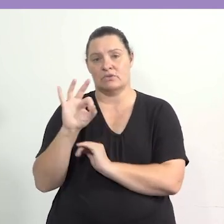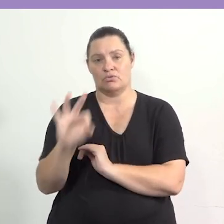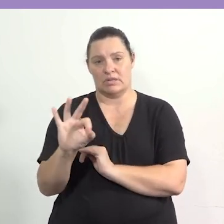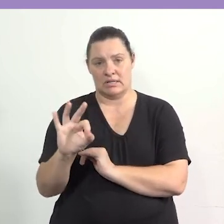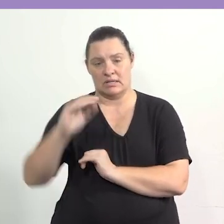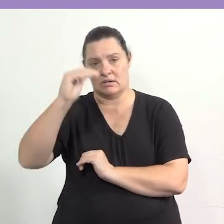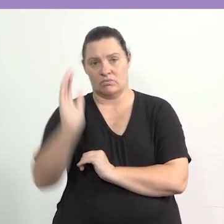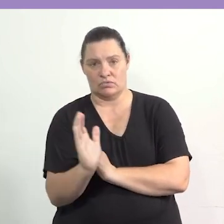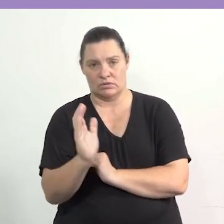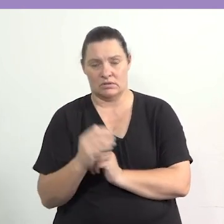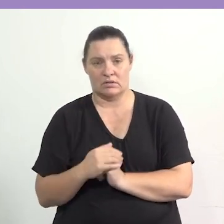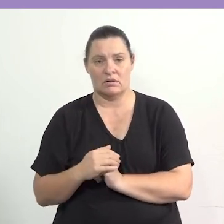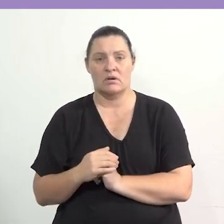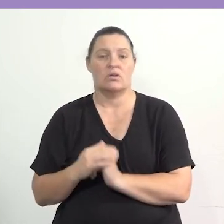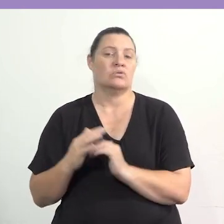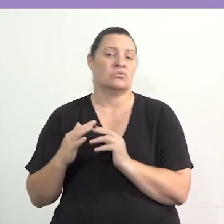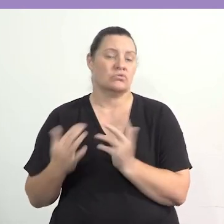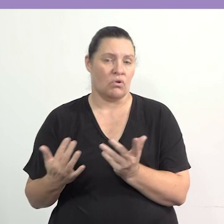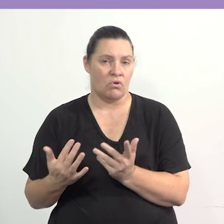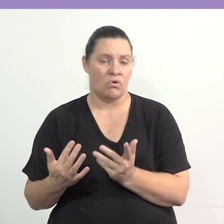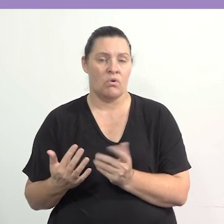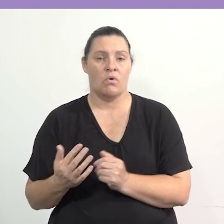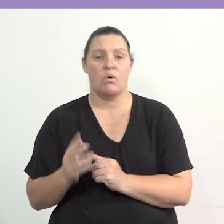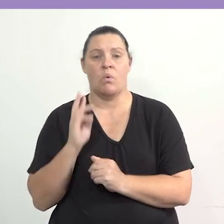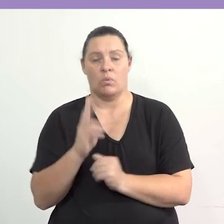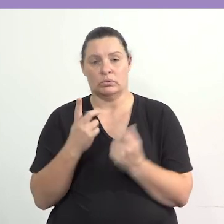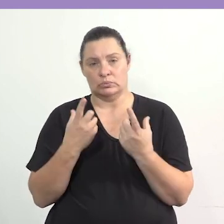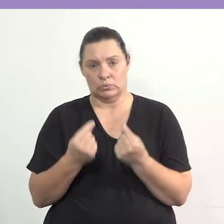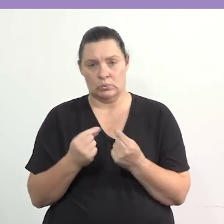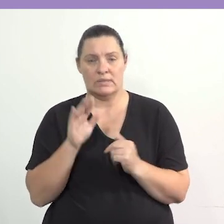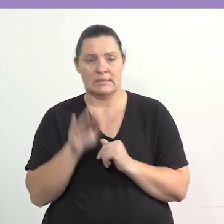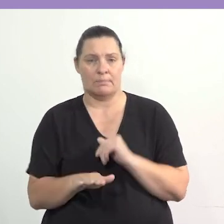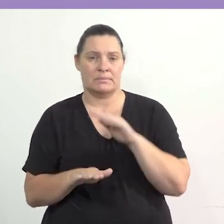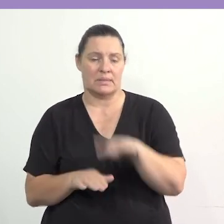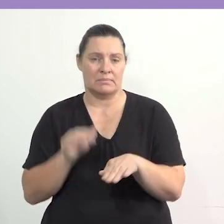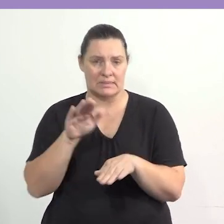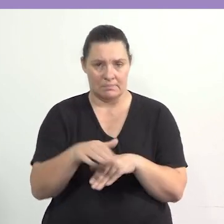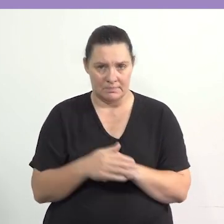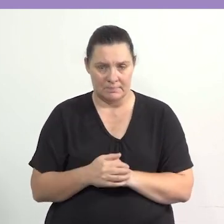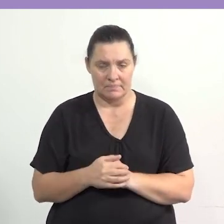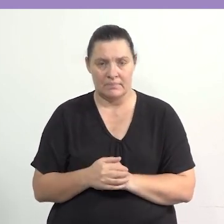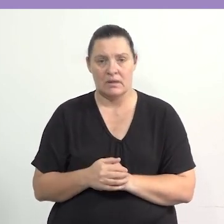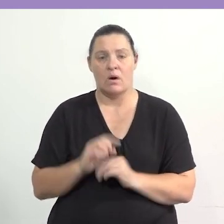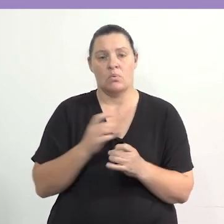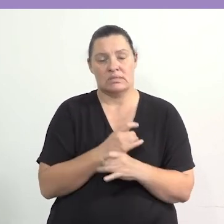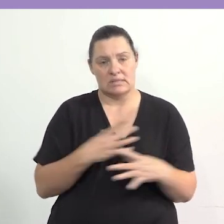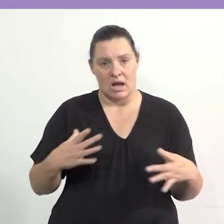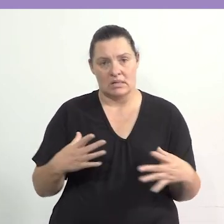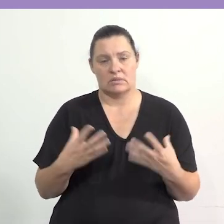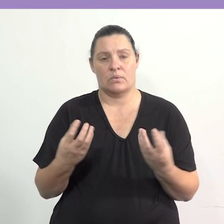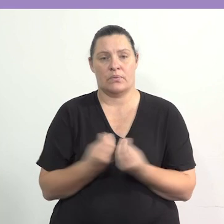3, close bracket. So we are going to do this step by step. We are going to